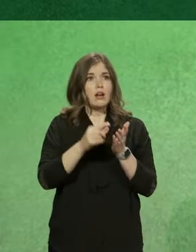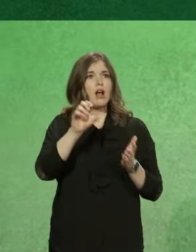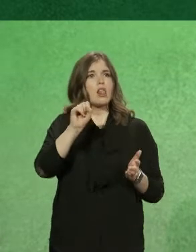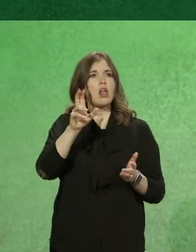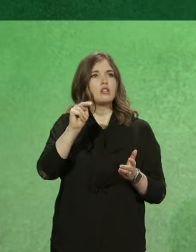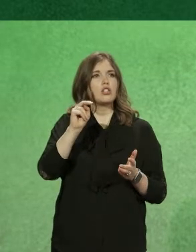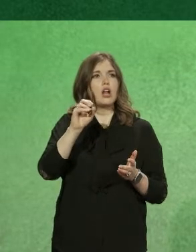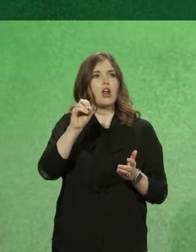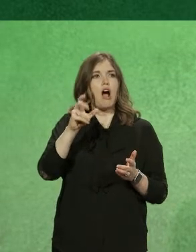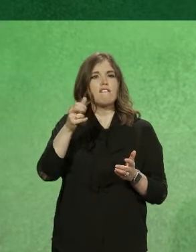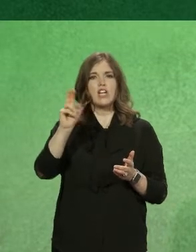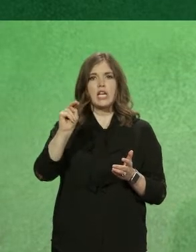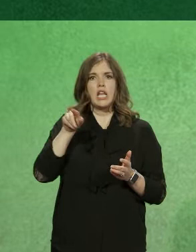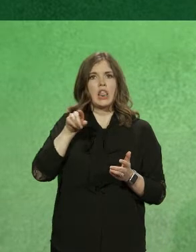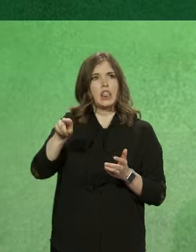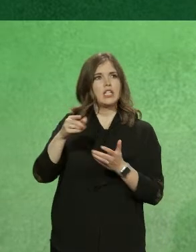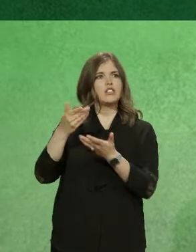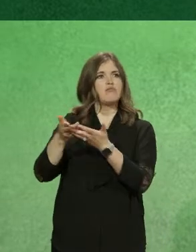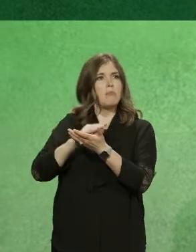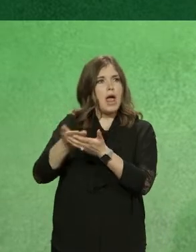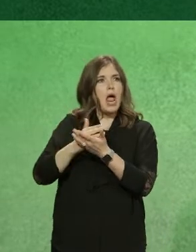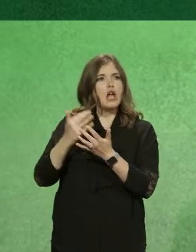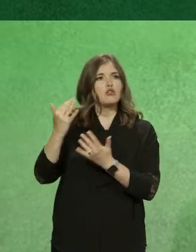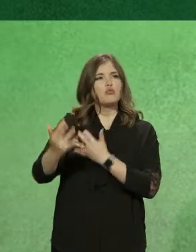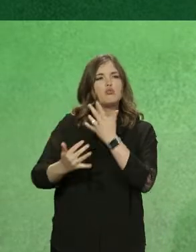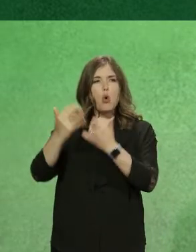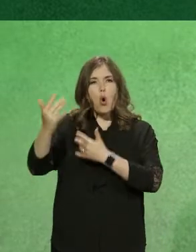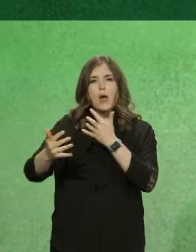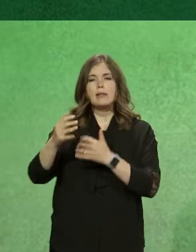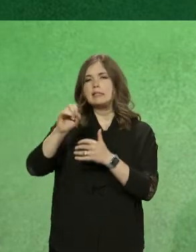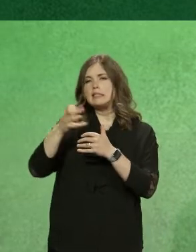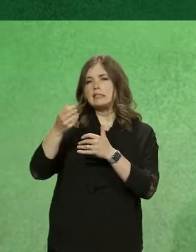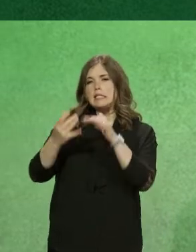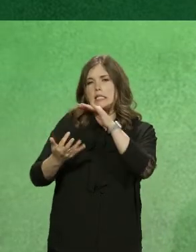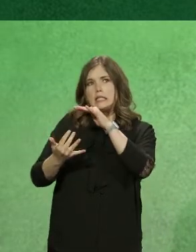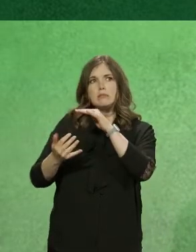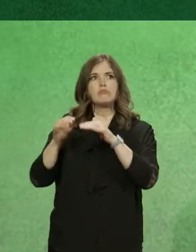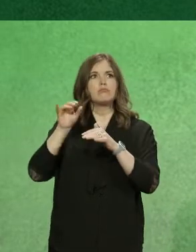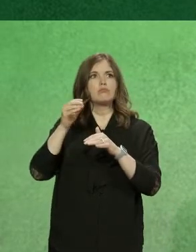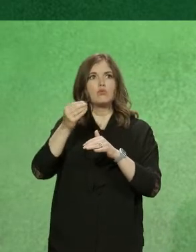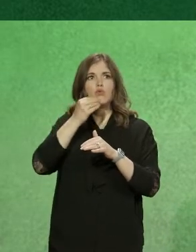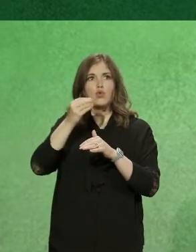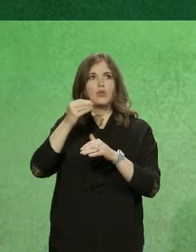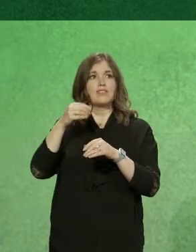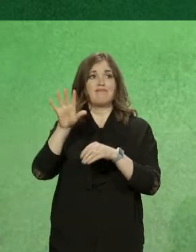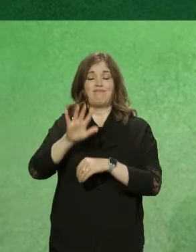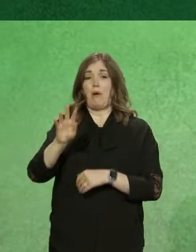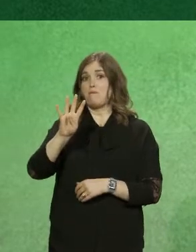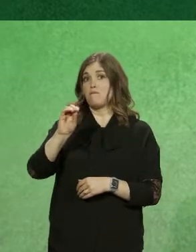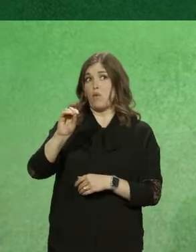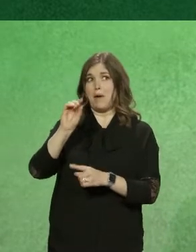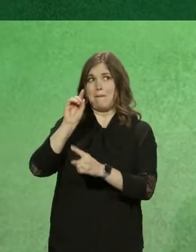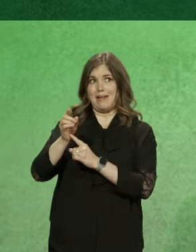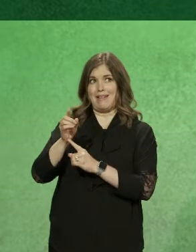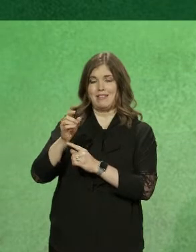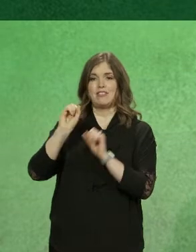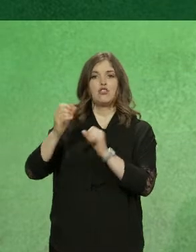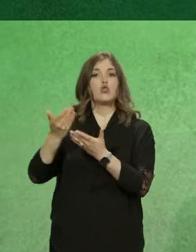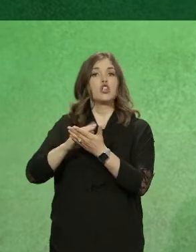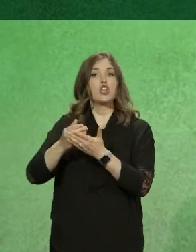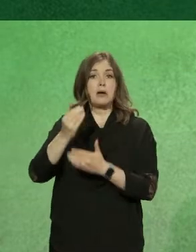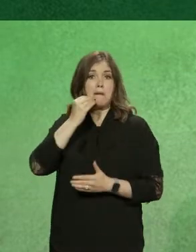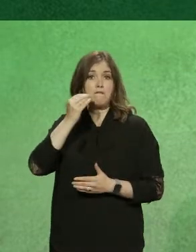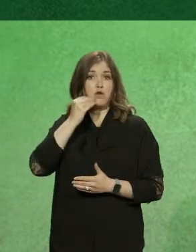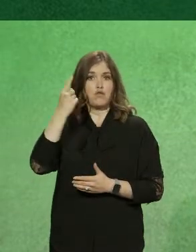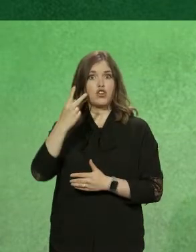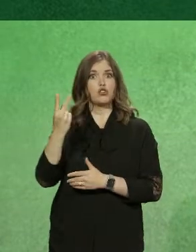and steams food in about 40 minutes. Gosan makes a meal for 2 people in just 20